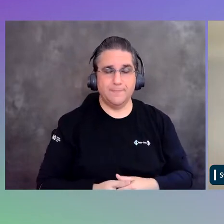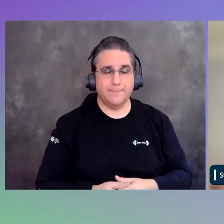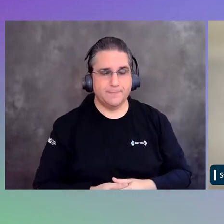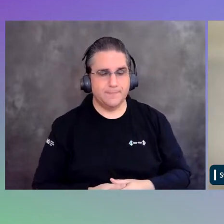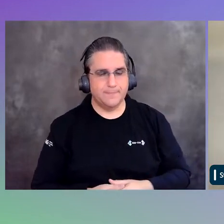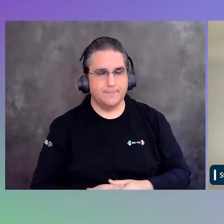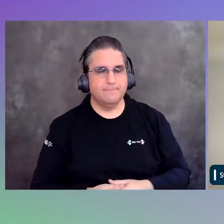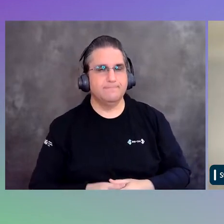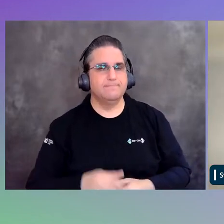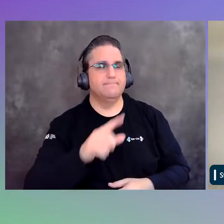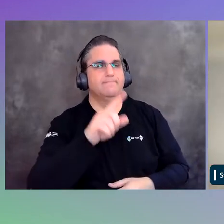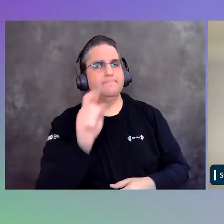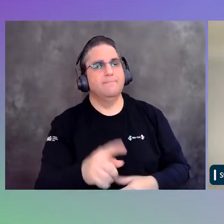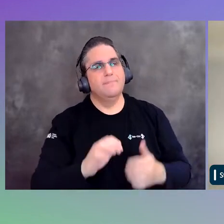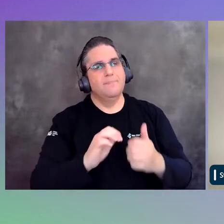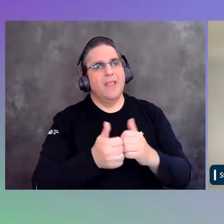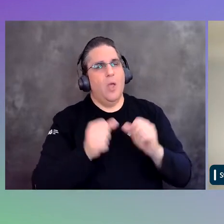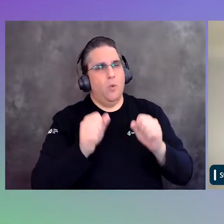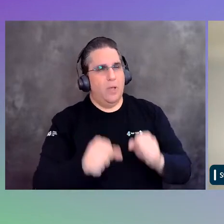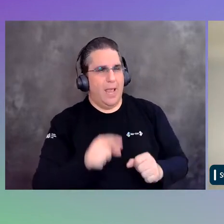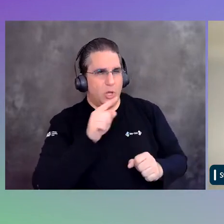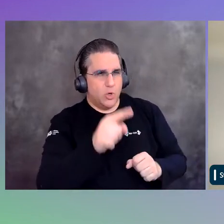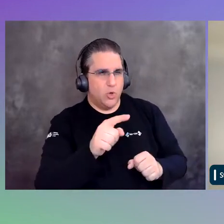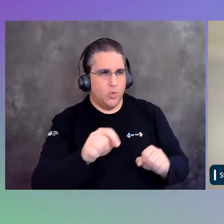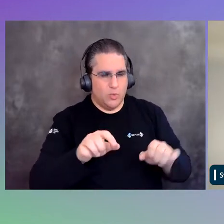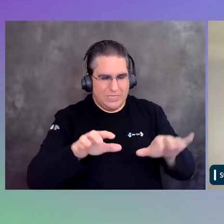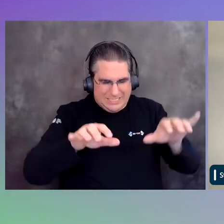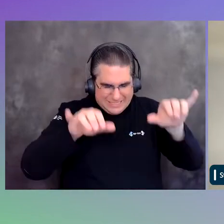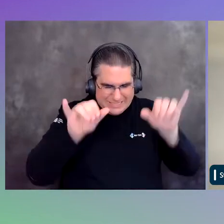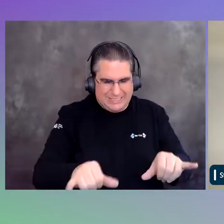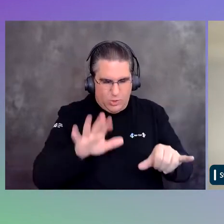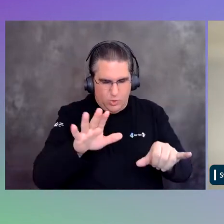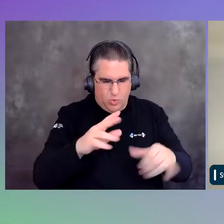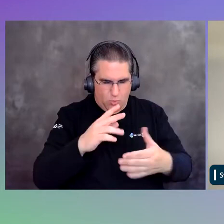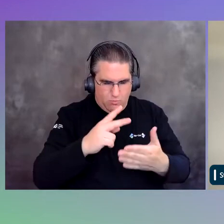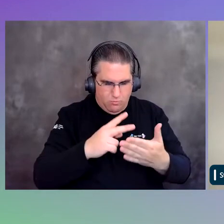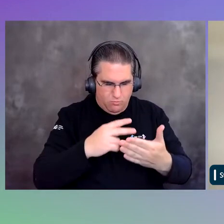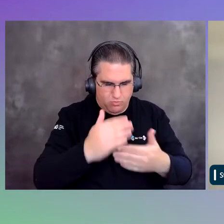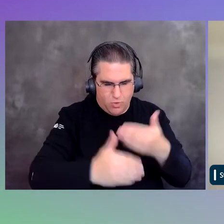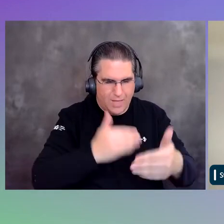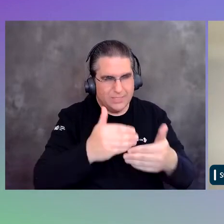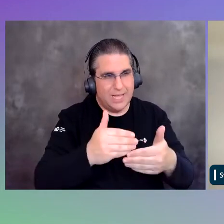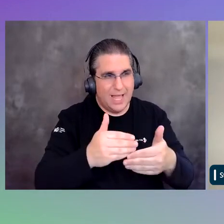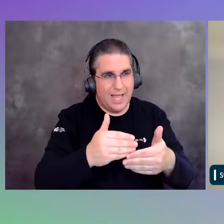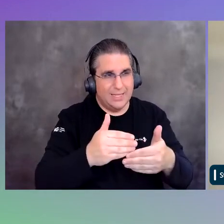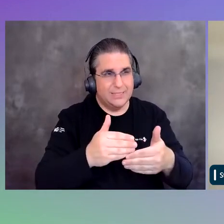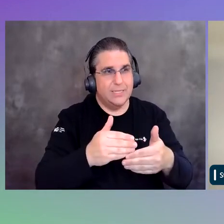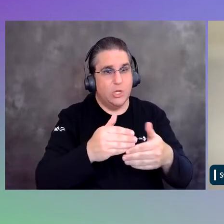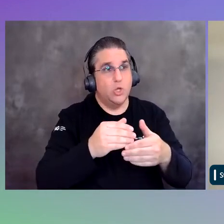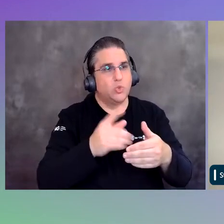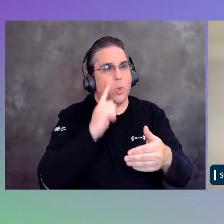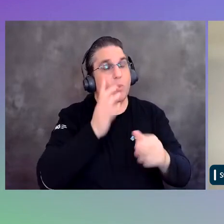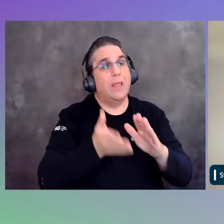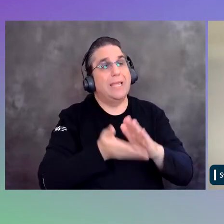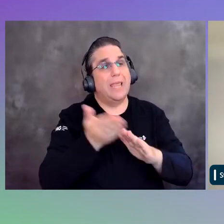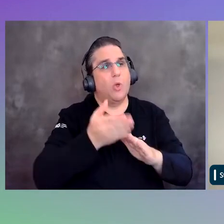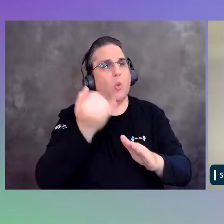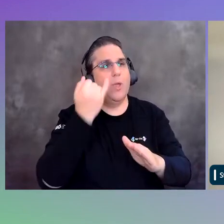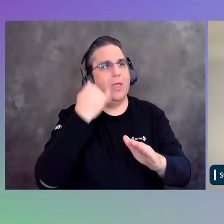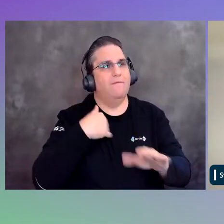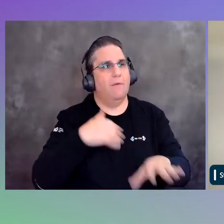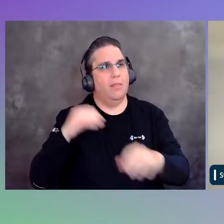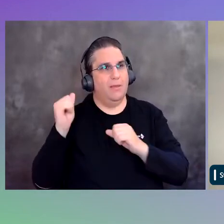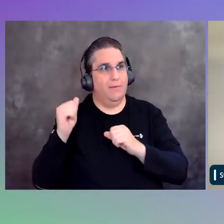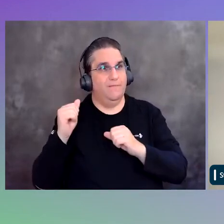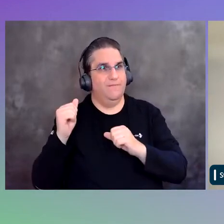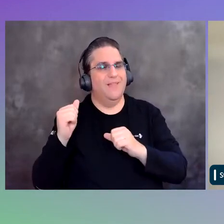How might you secure your process or ops to survive turnover? If your CPO, who